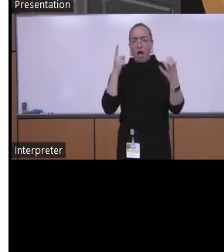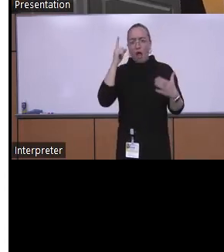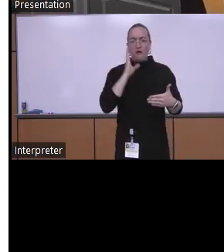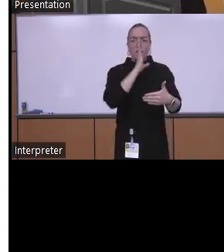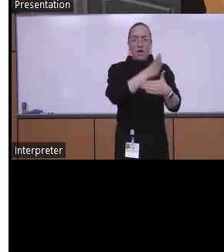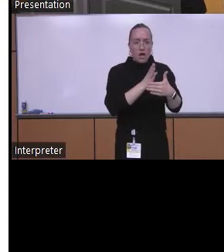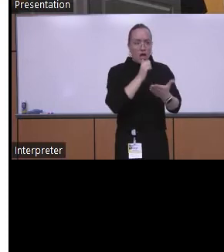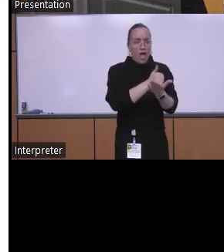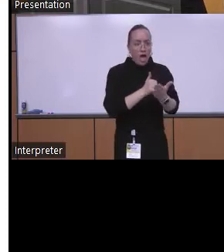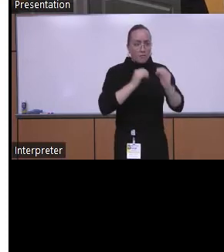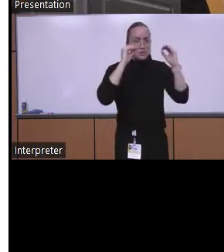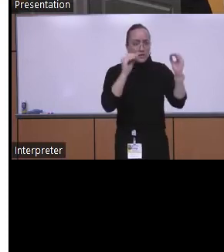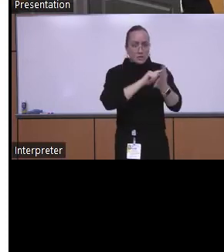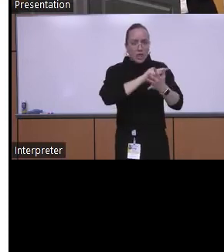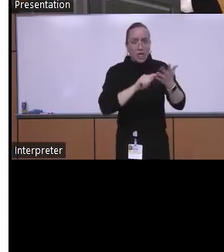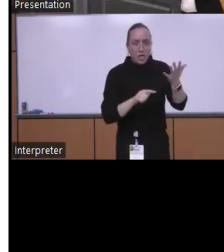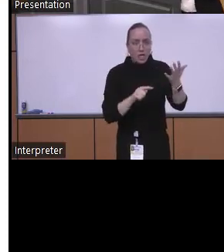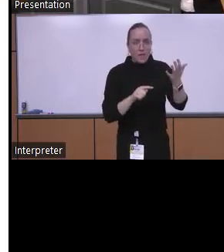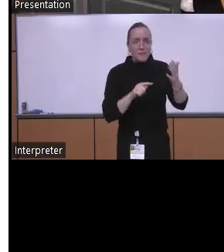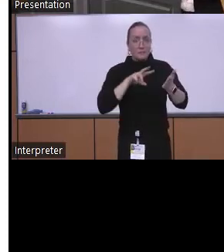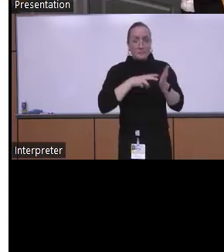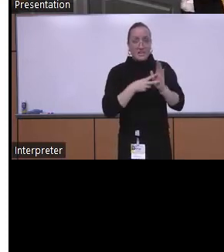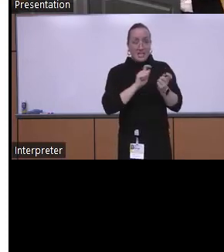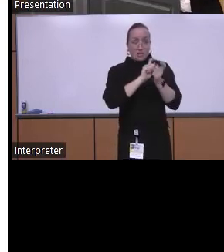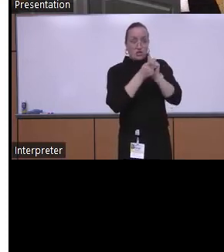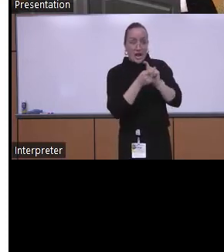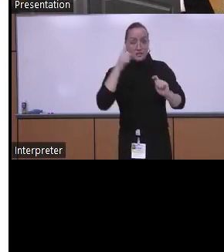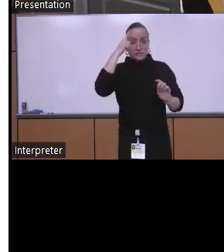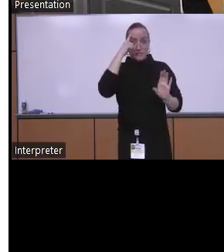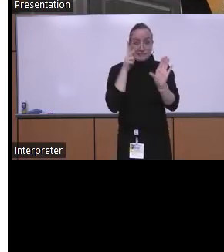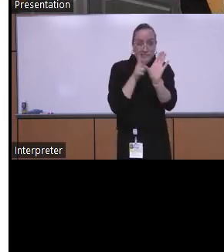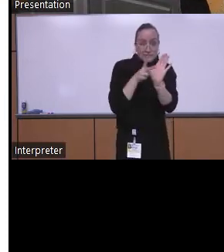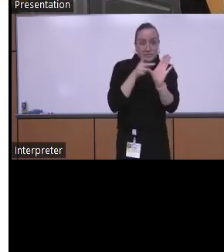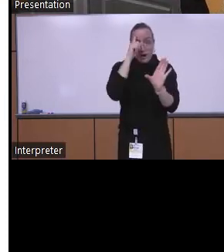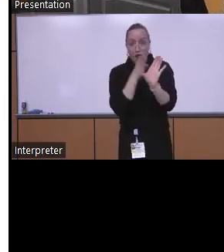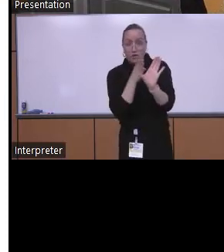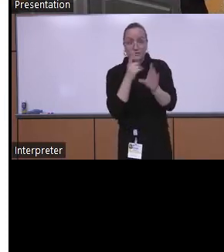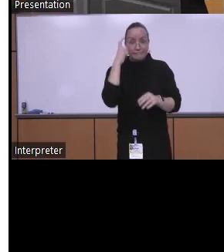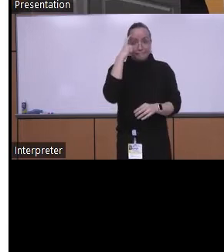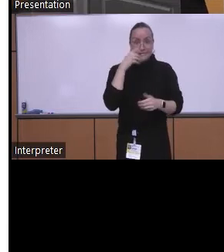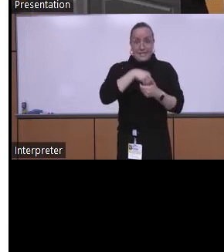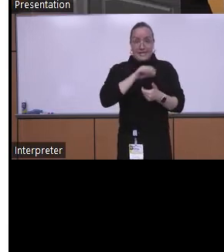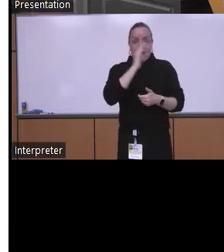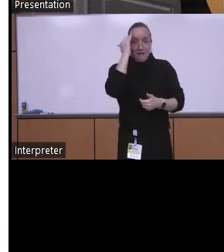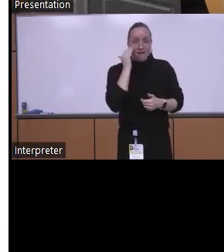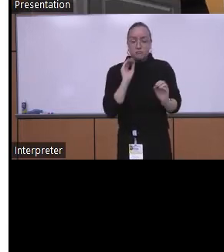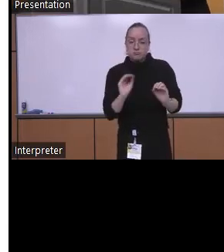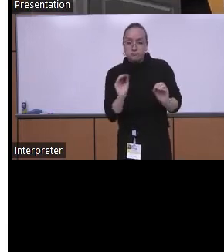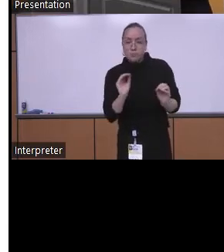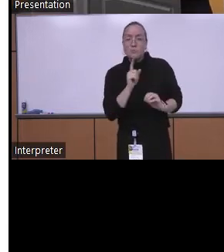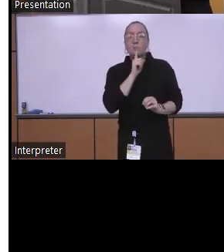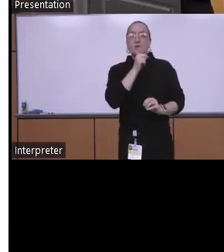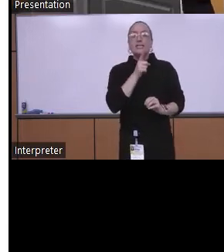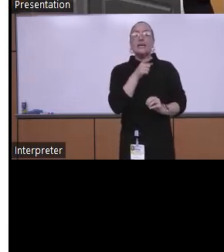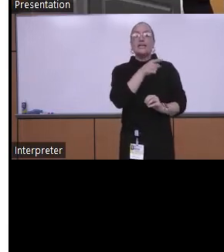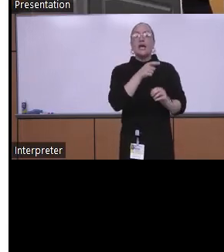they didn't really change the psychological or makeup of these people. What they found was offering material supports in terms of